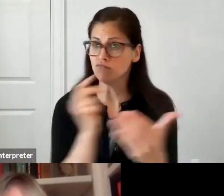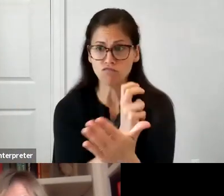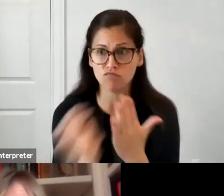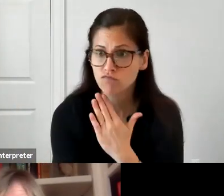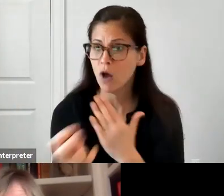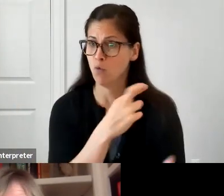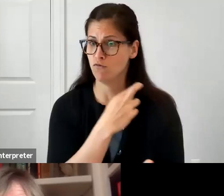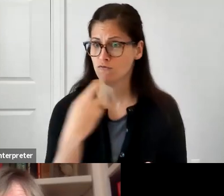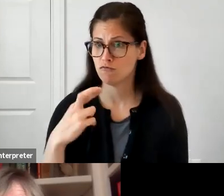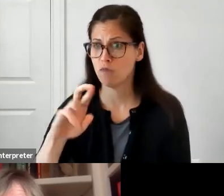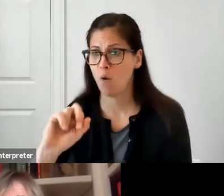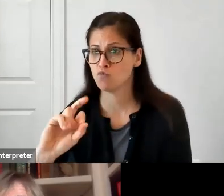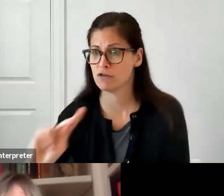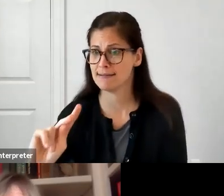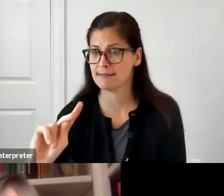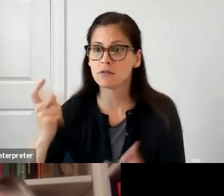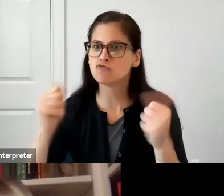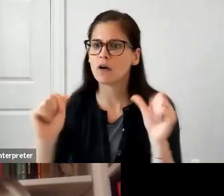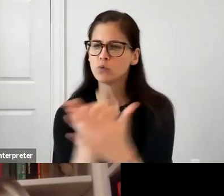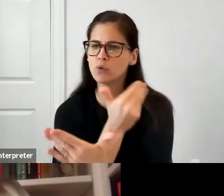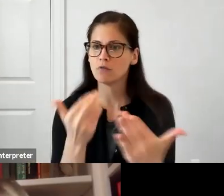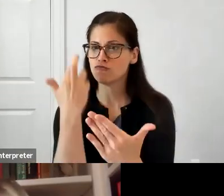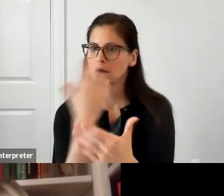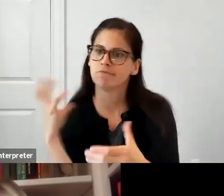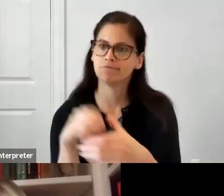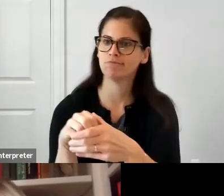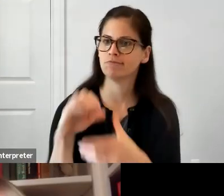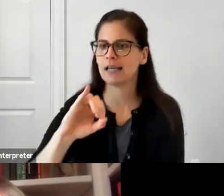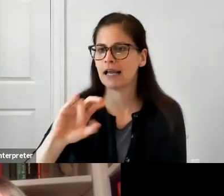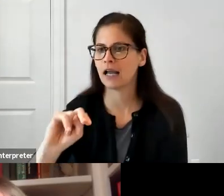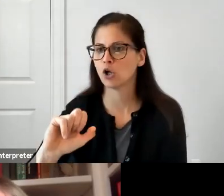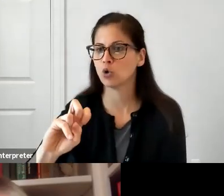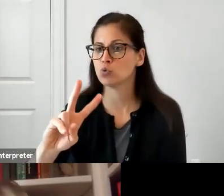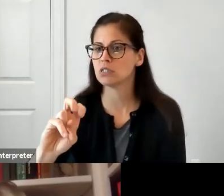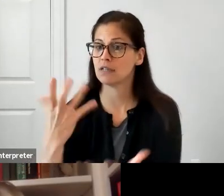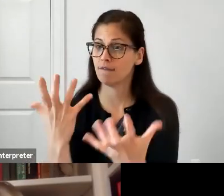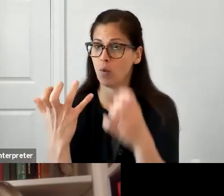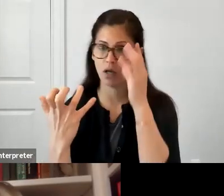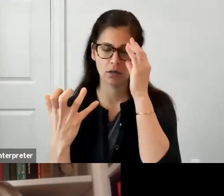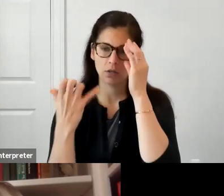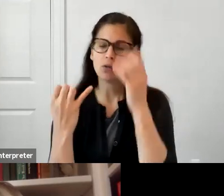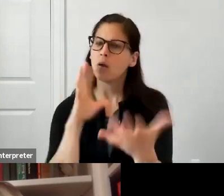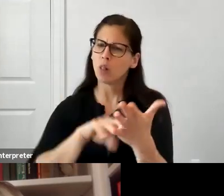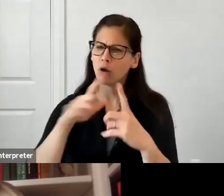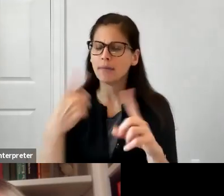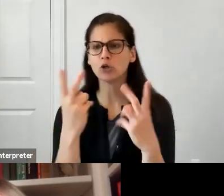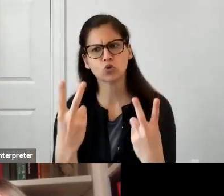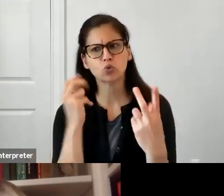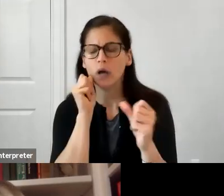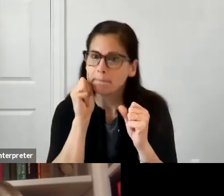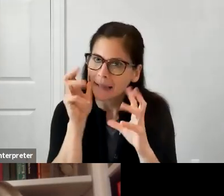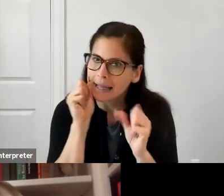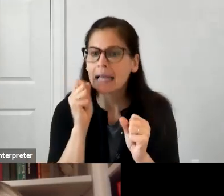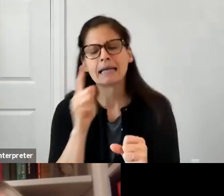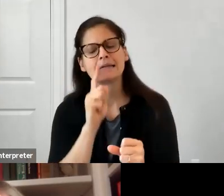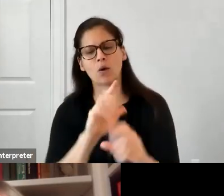risk, who are trying new things because they want to be inclusive. And today we're going to be learning more about two amazing organizations,